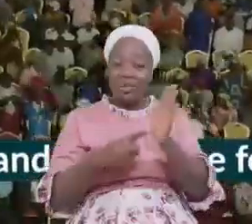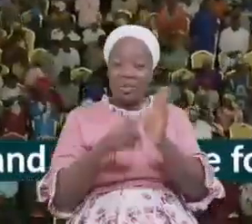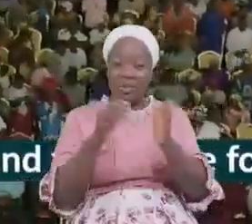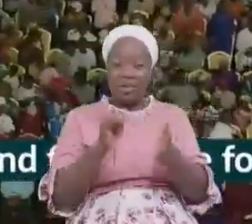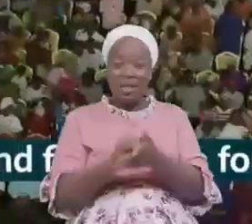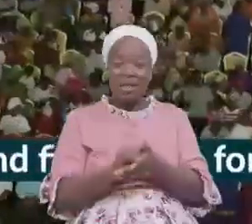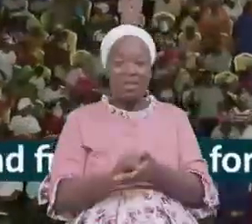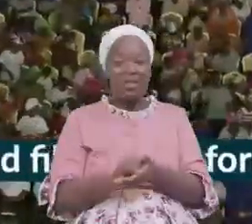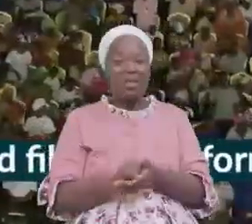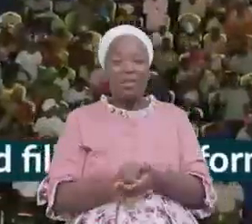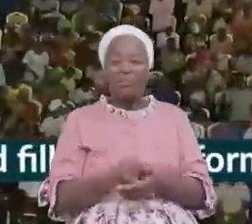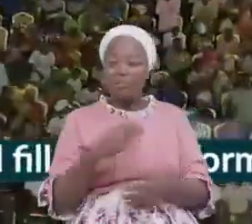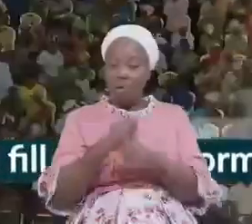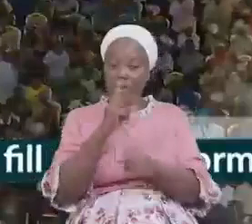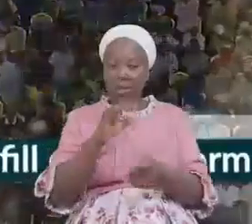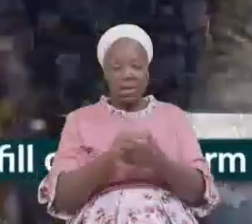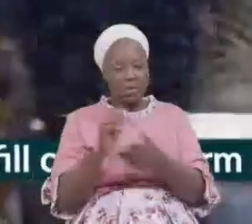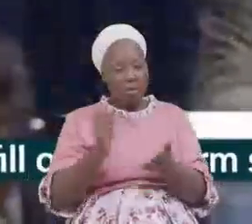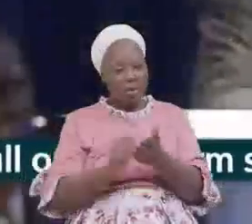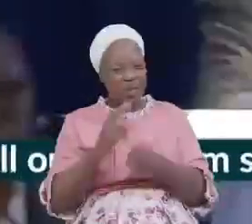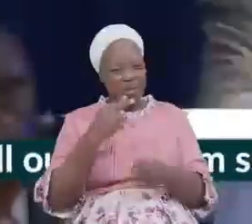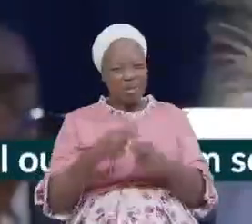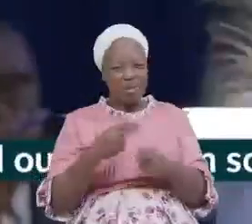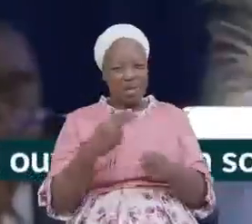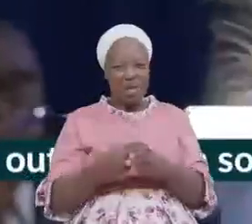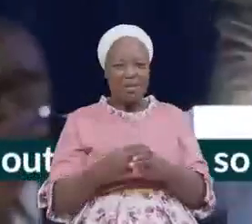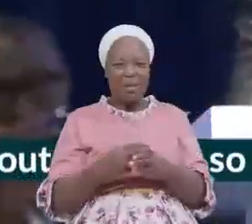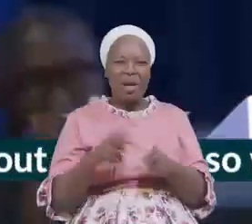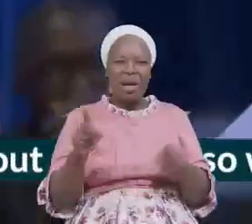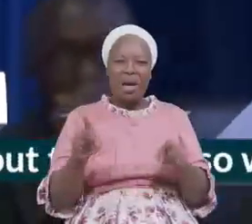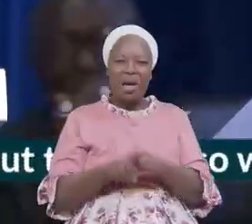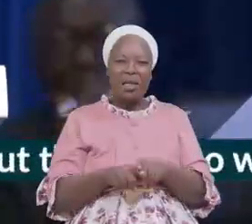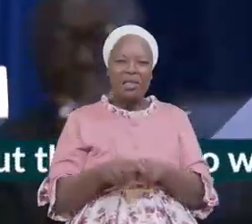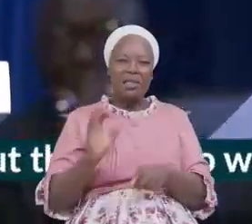name. As the counselors are coming to you,